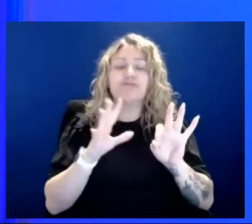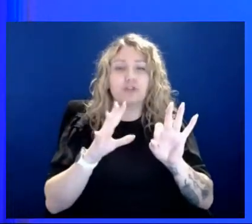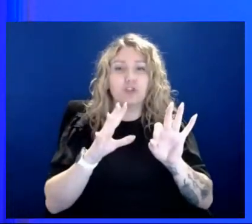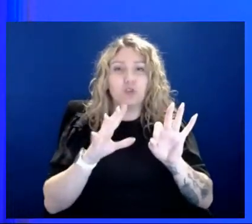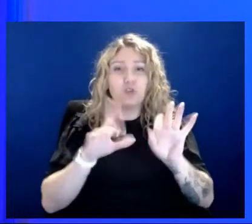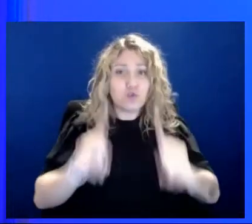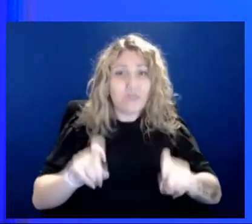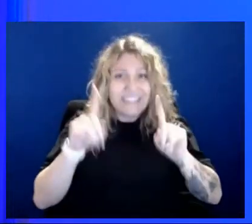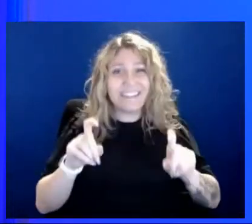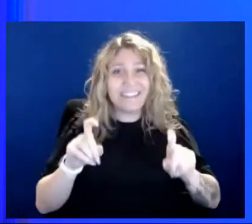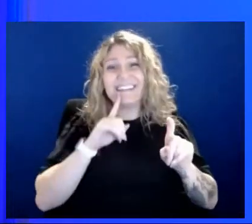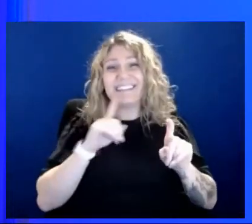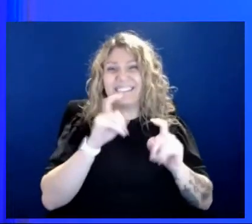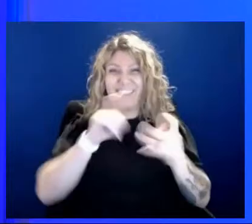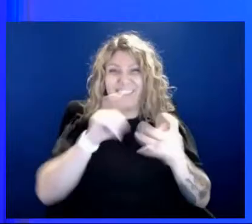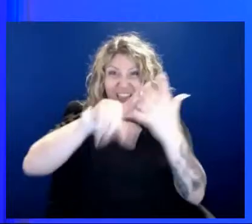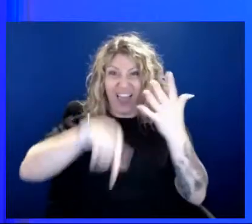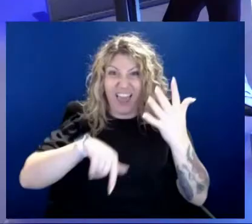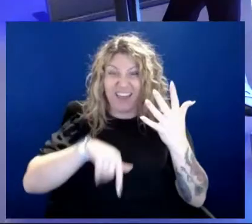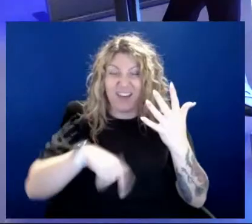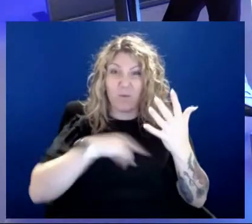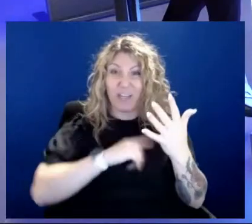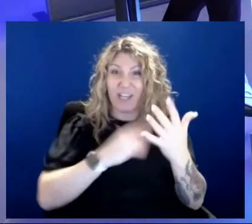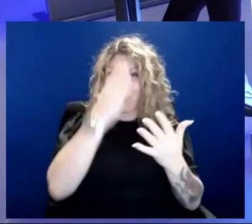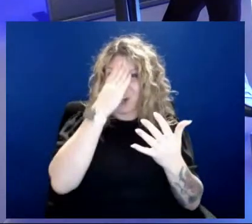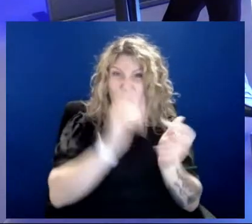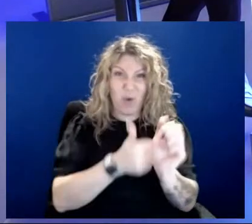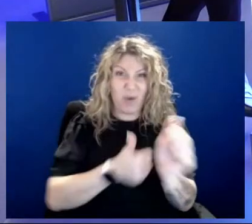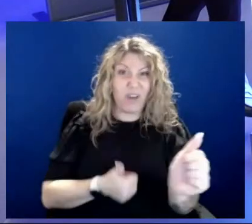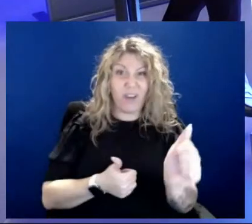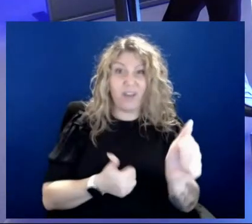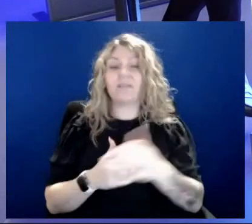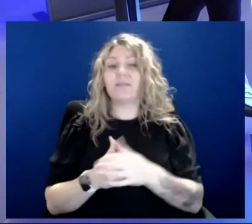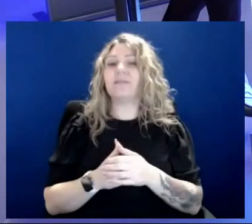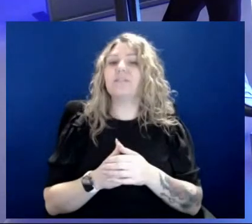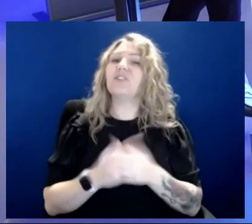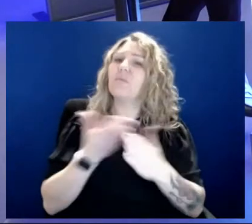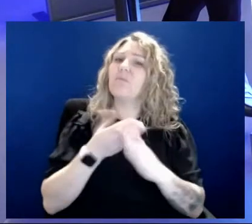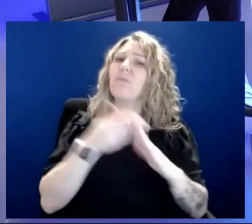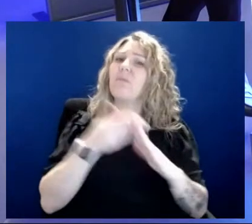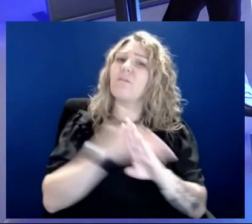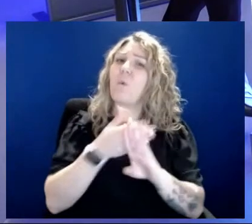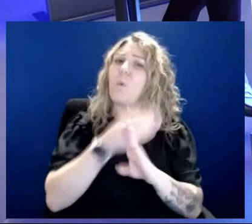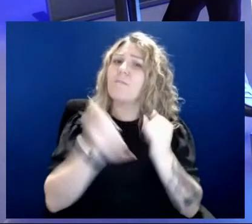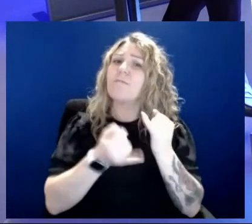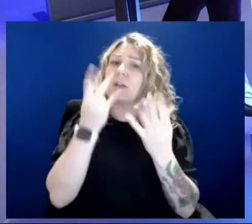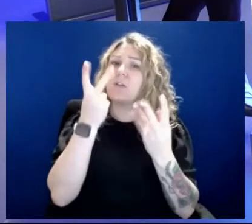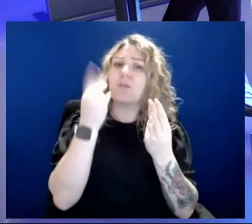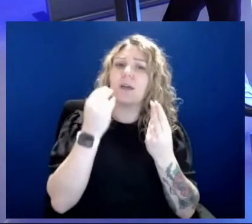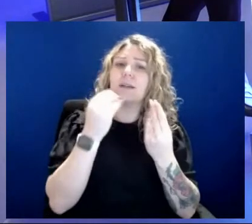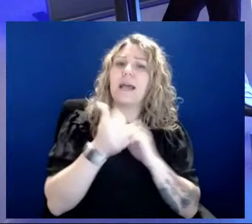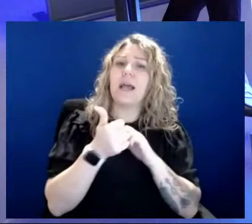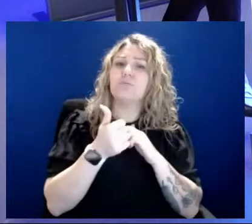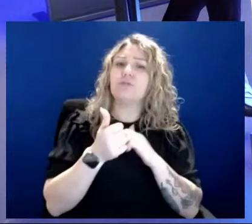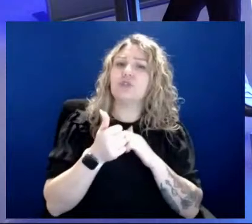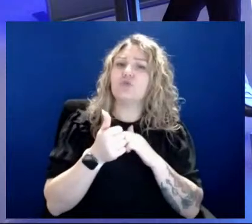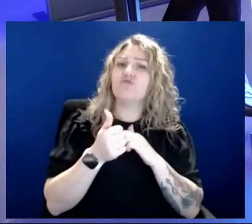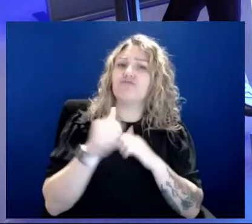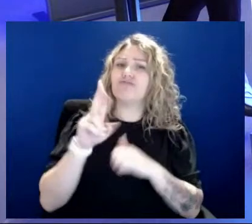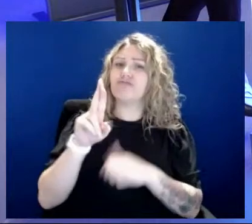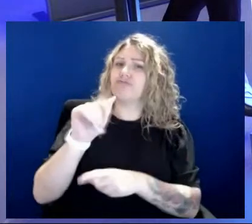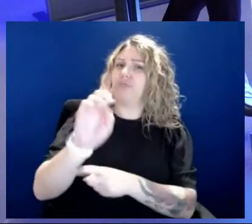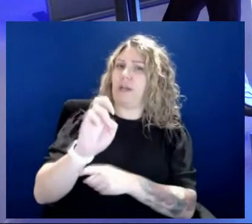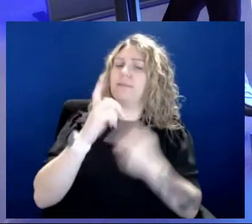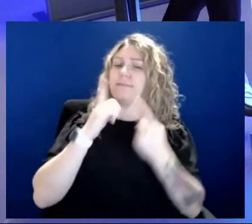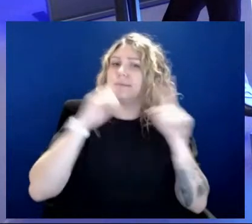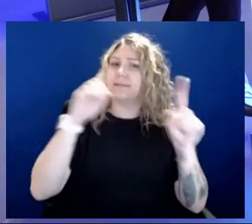that we know are lagging right now. So Dr. Ellerbeck, just before we get to our final thoughts, just how would you rate the success of the grant today? What lies ahead? You kind